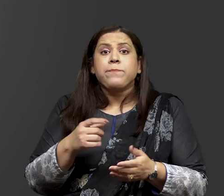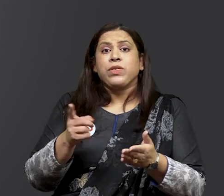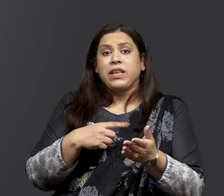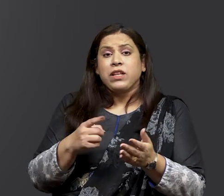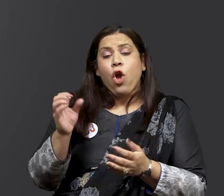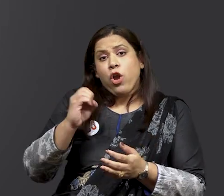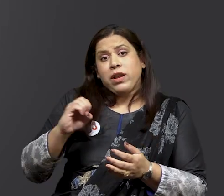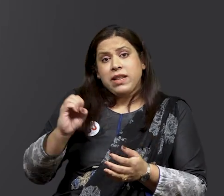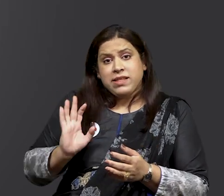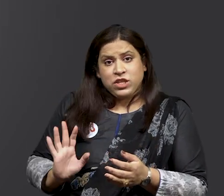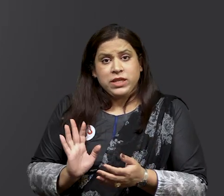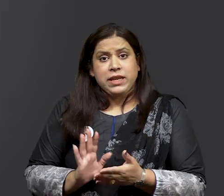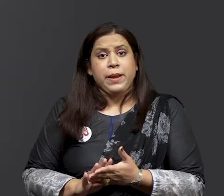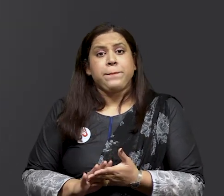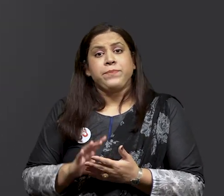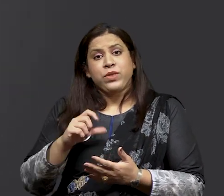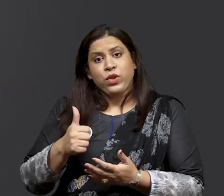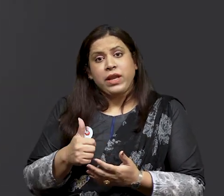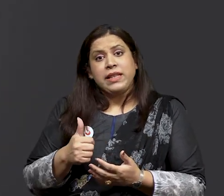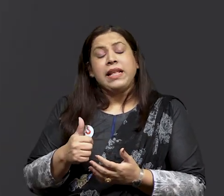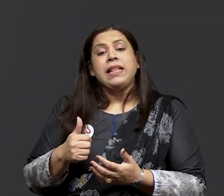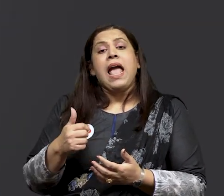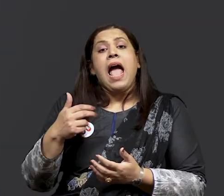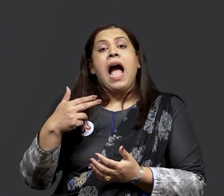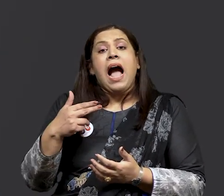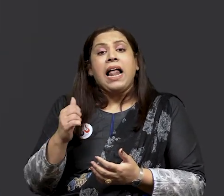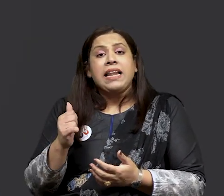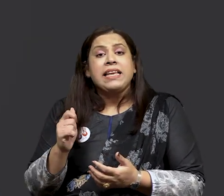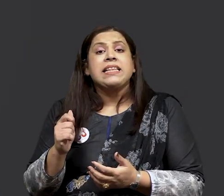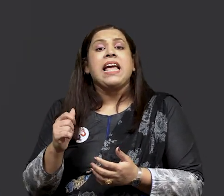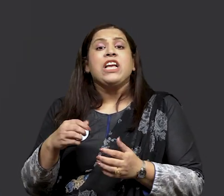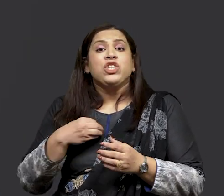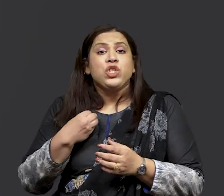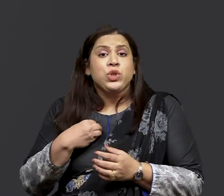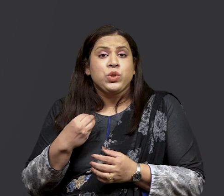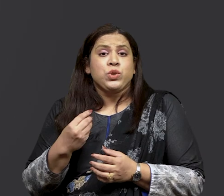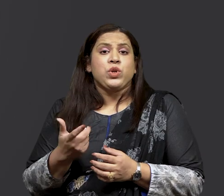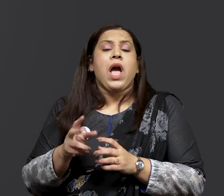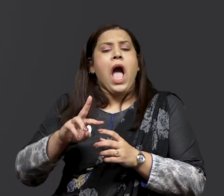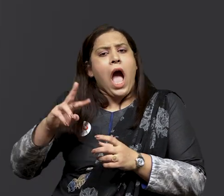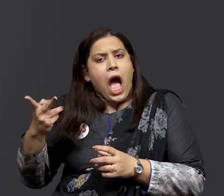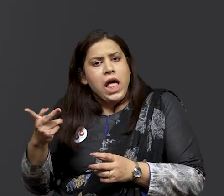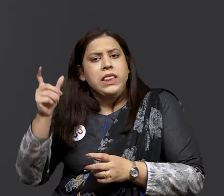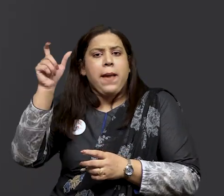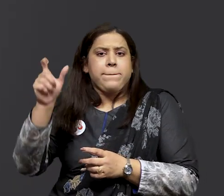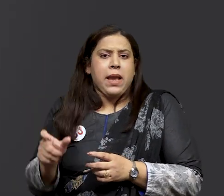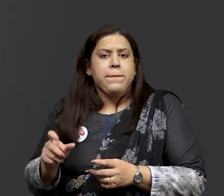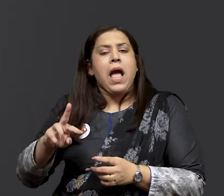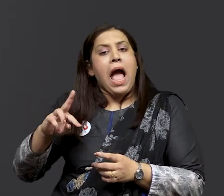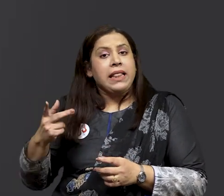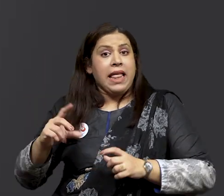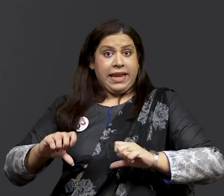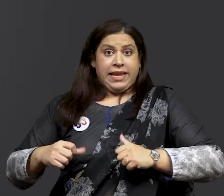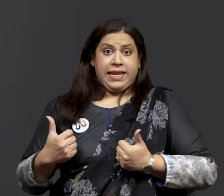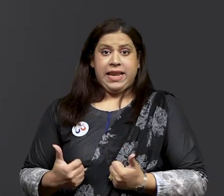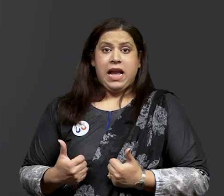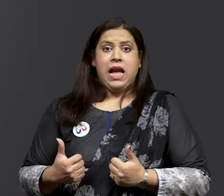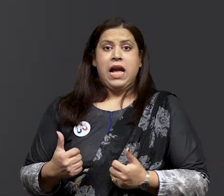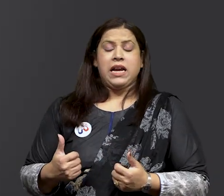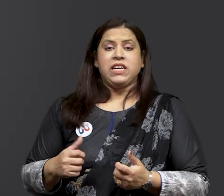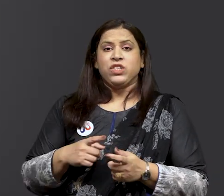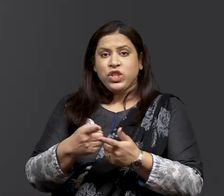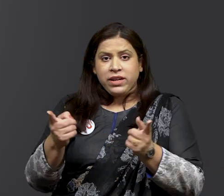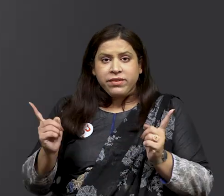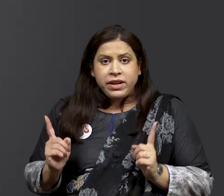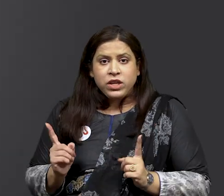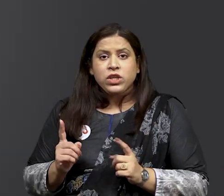of the organization, the hope is that Harley Just The Jew inspires other people or other youngsters to